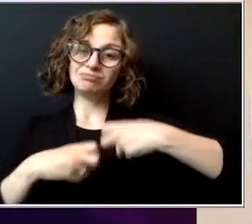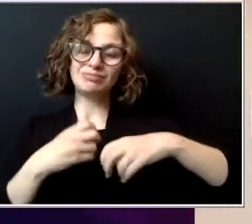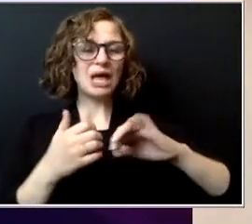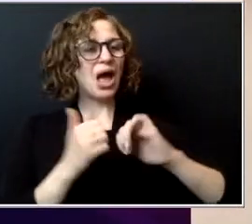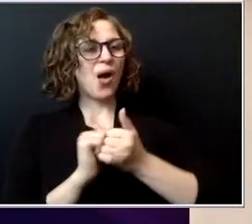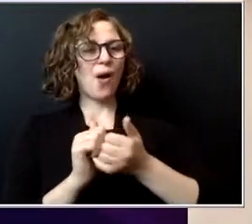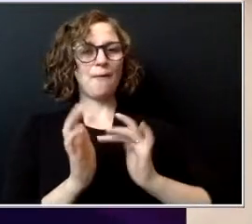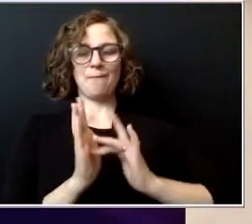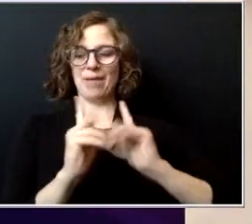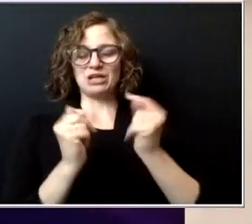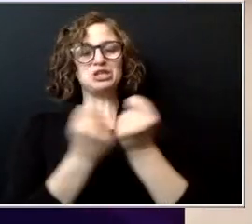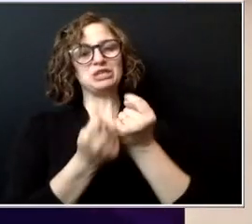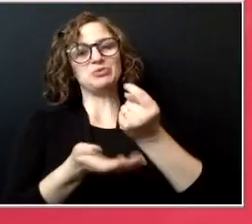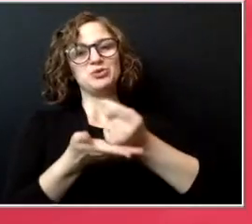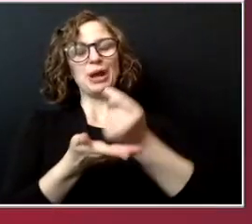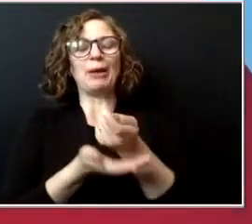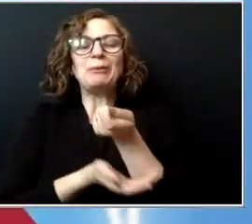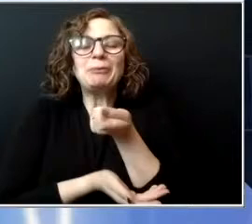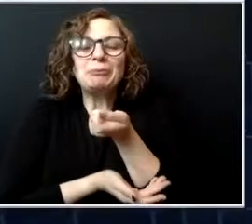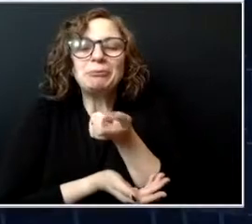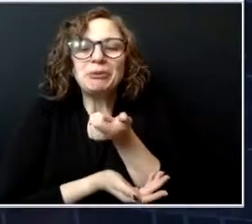of hearts.